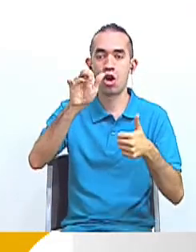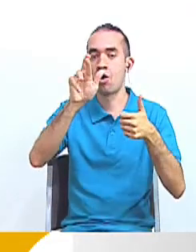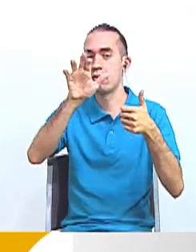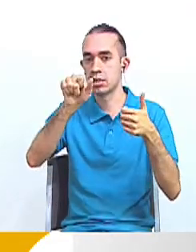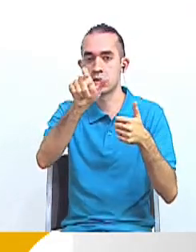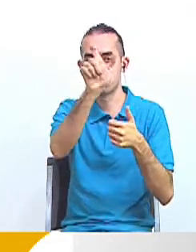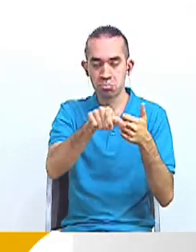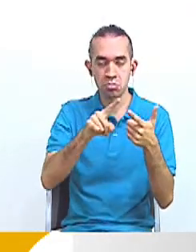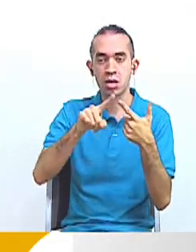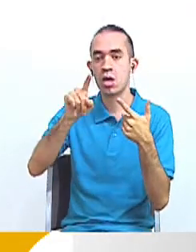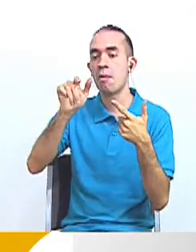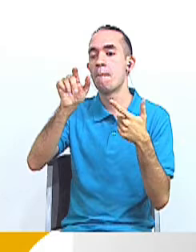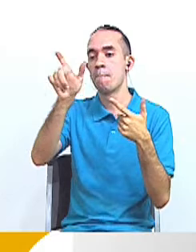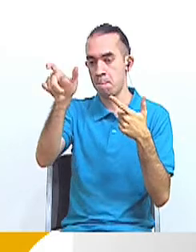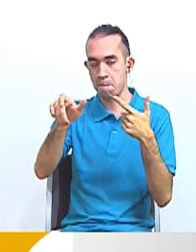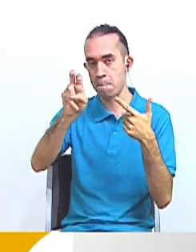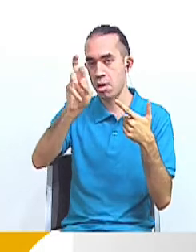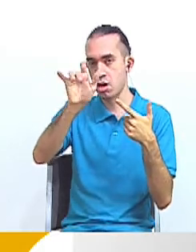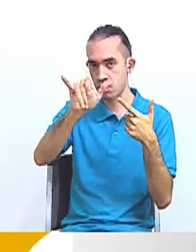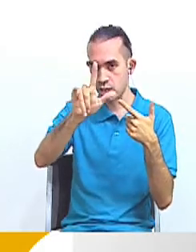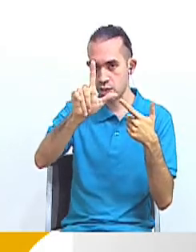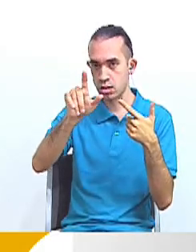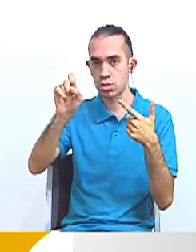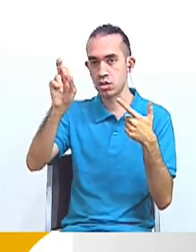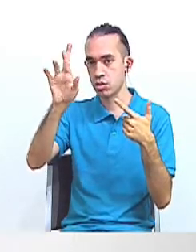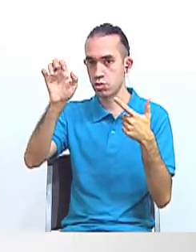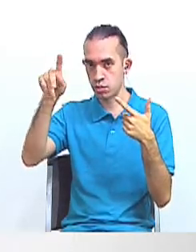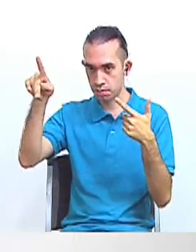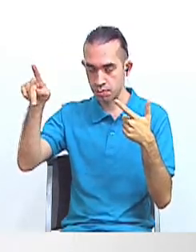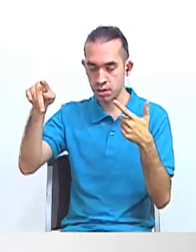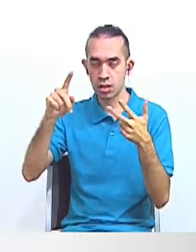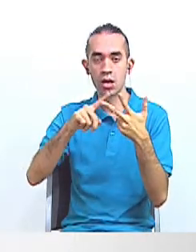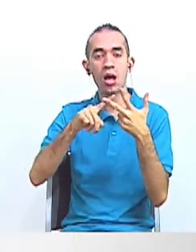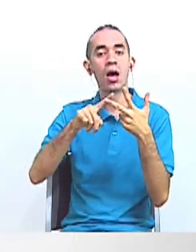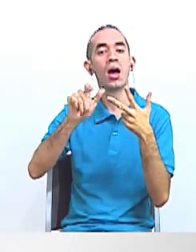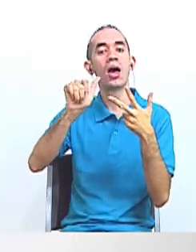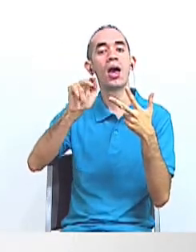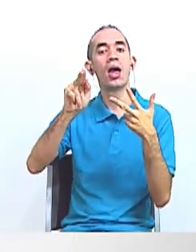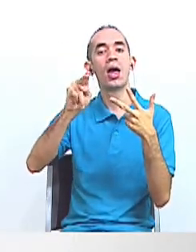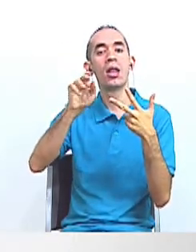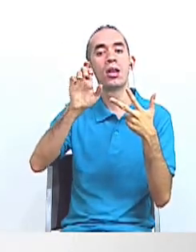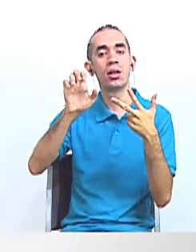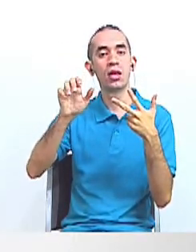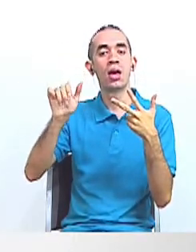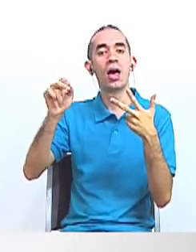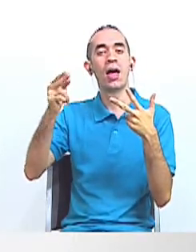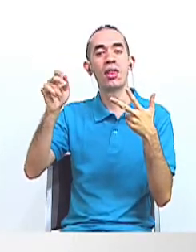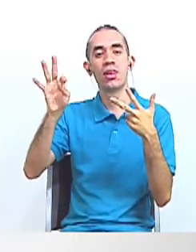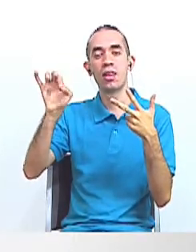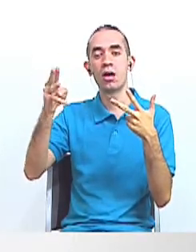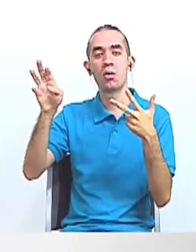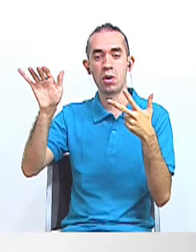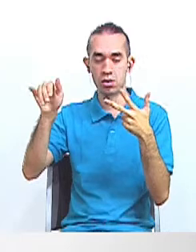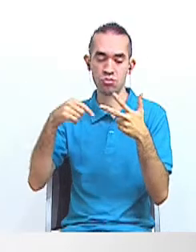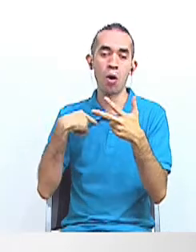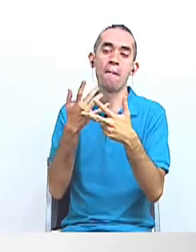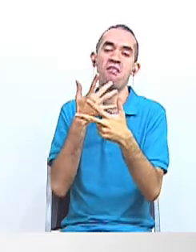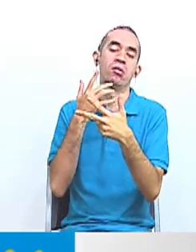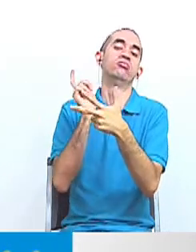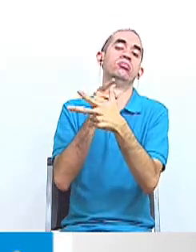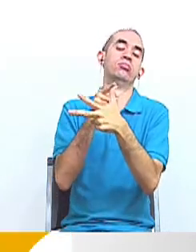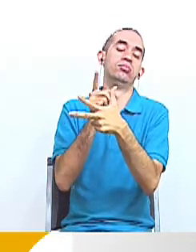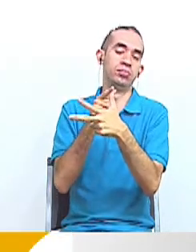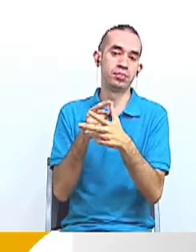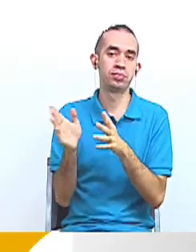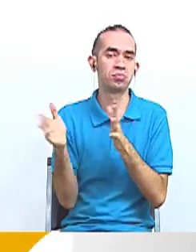great actress, or Anne Hathaway. But in this case, Jennifer Lawrence. Second question that I have for you. Why do you like